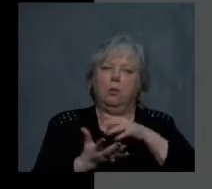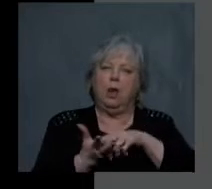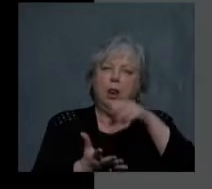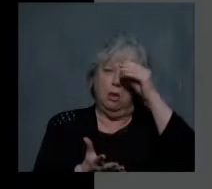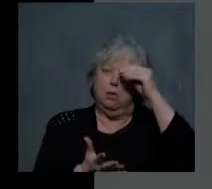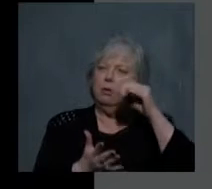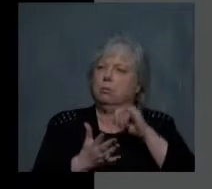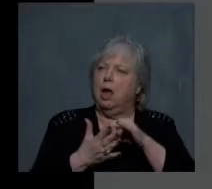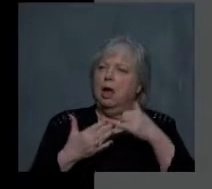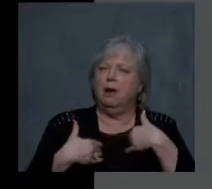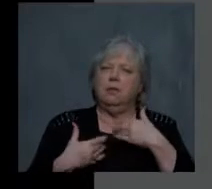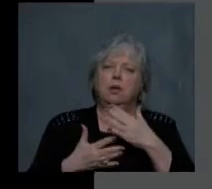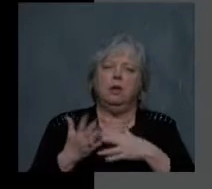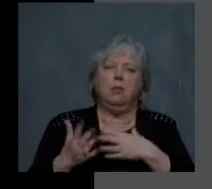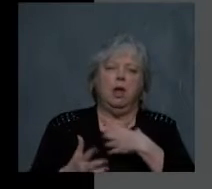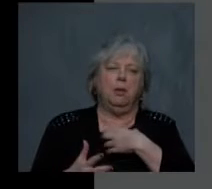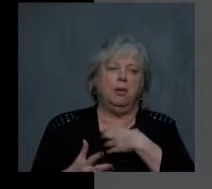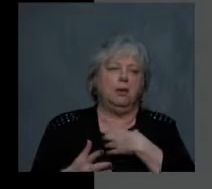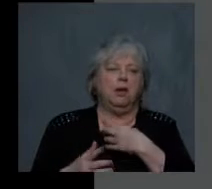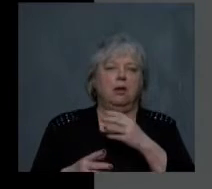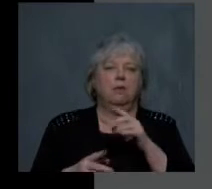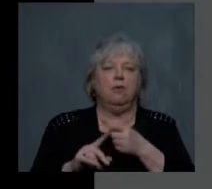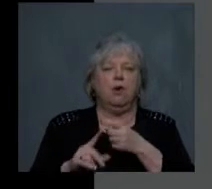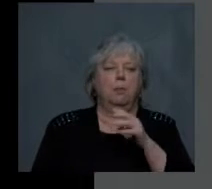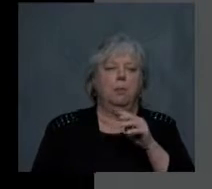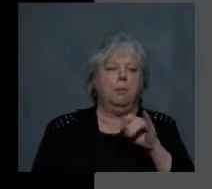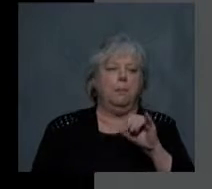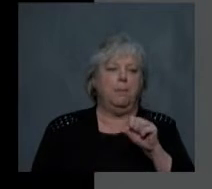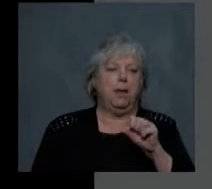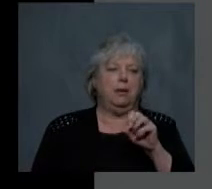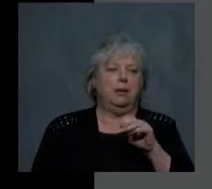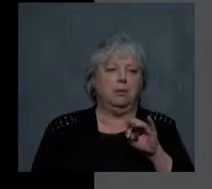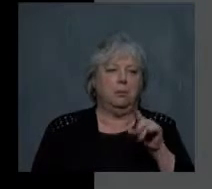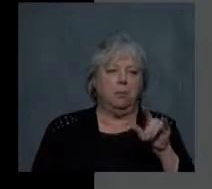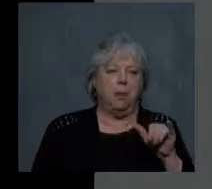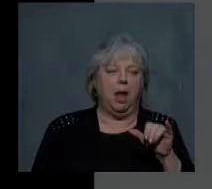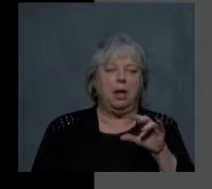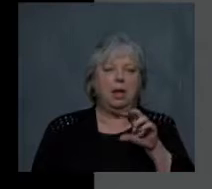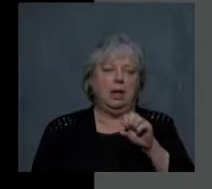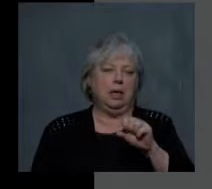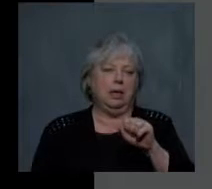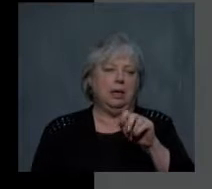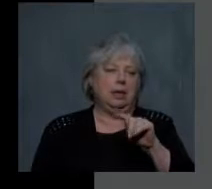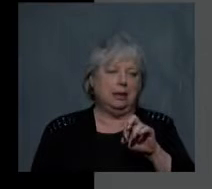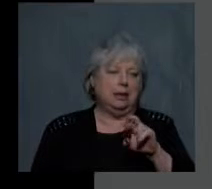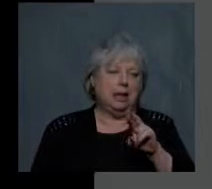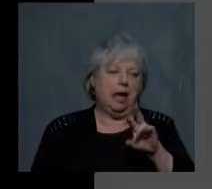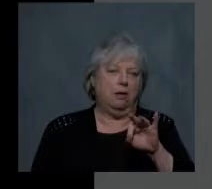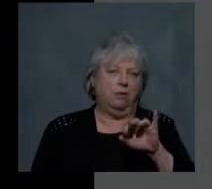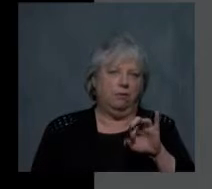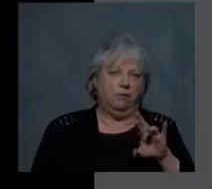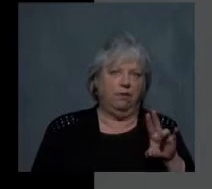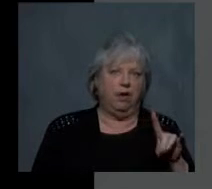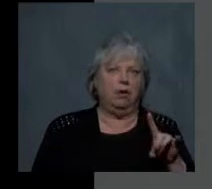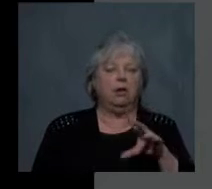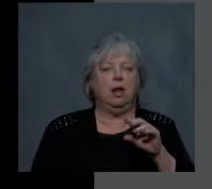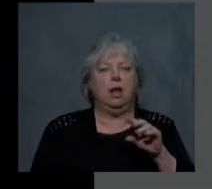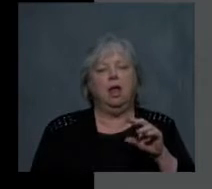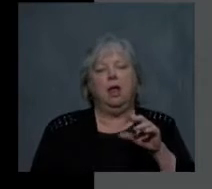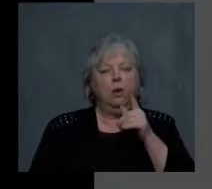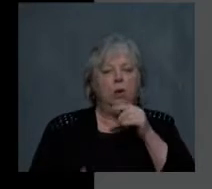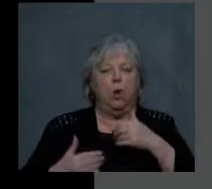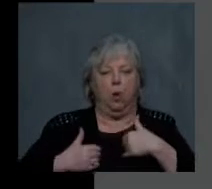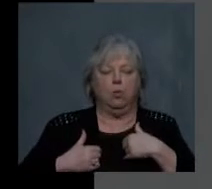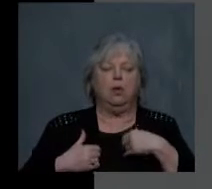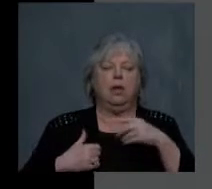some opposition by Ms. Molly Satterfield, who owns the Prospect Terrace Apartments, and perhaps some other neighbors. I spoke